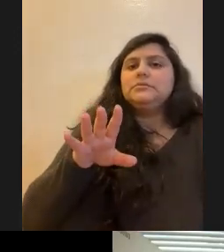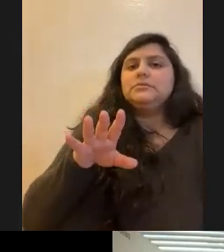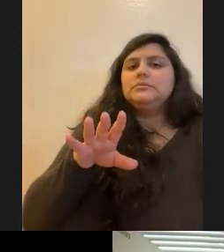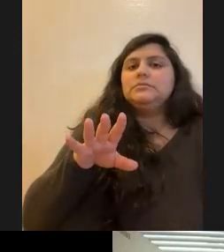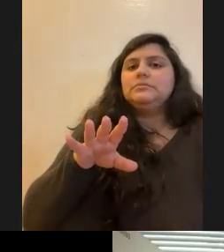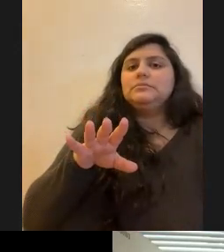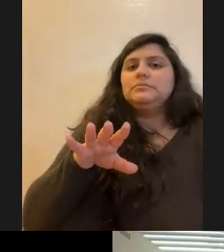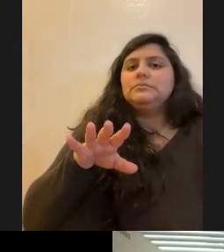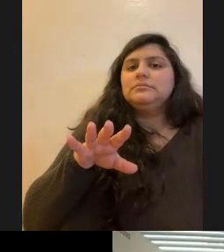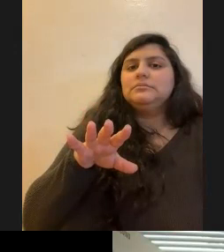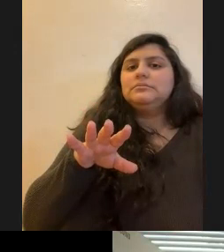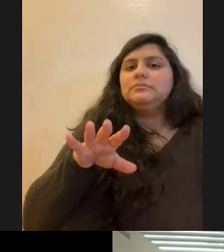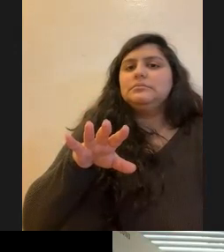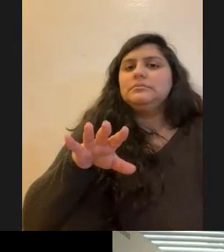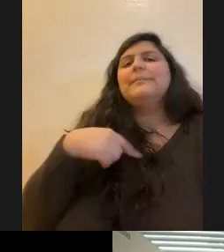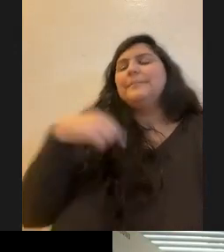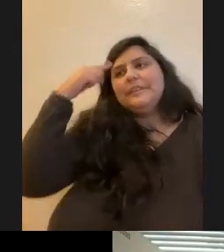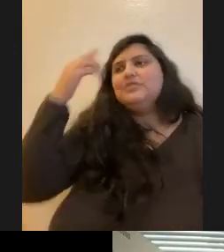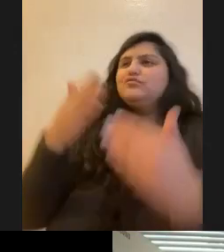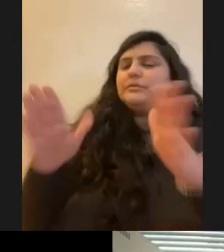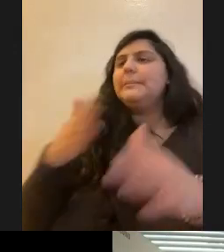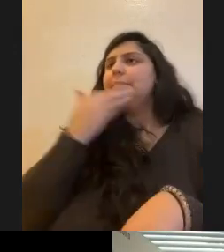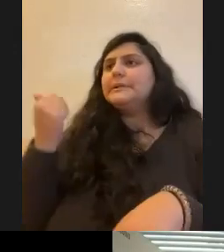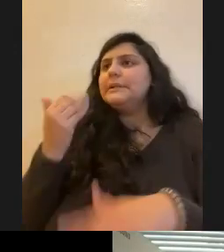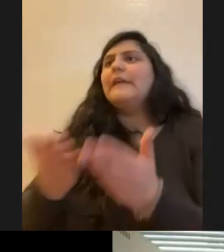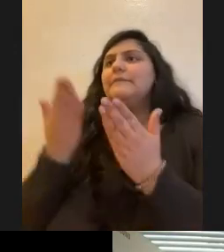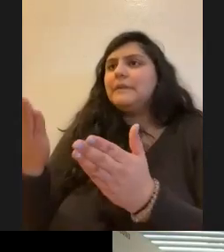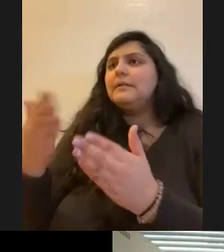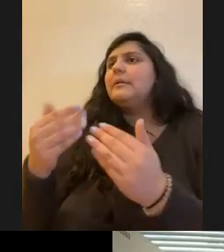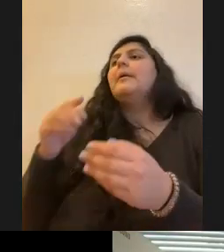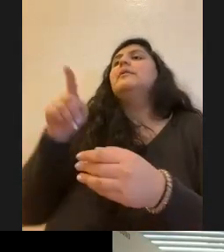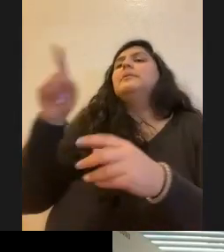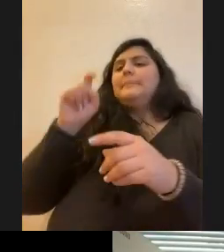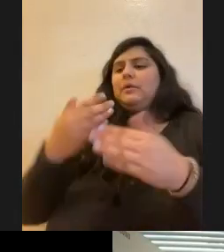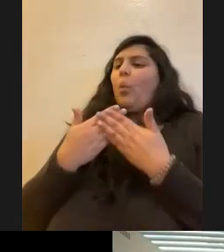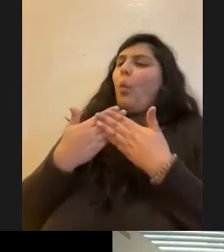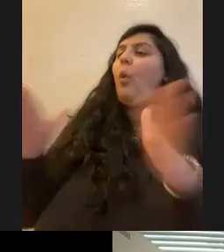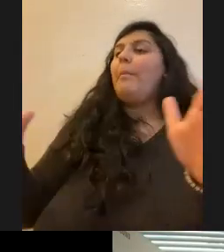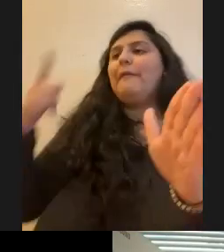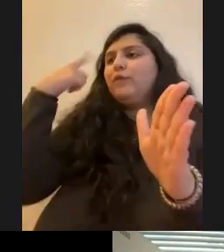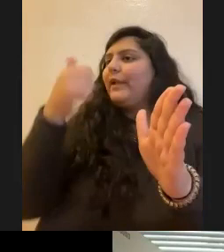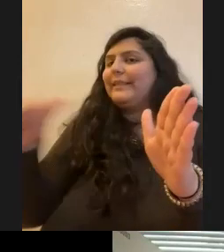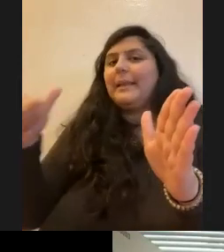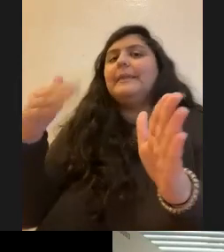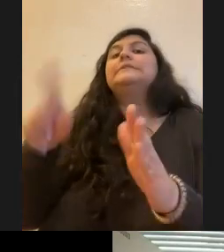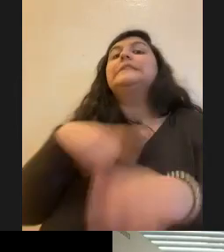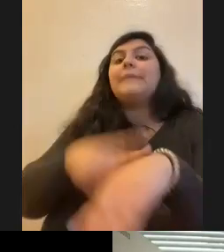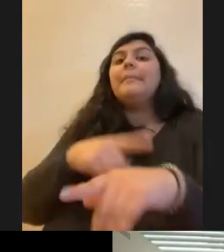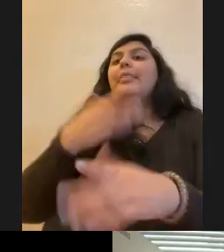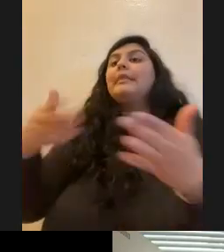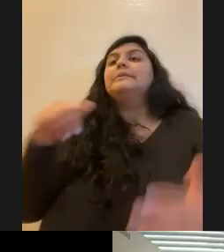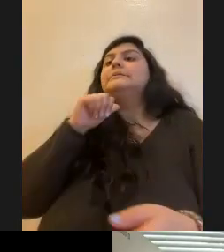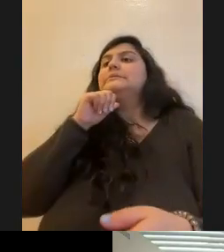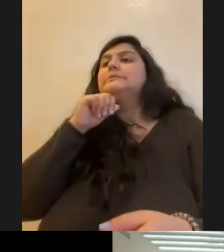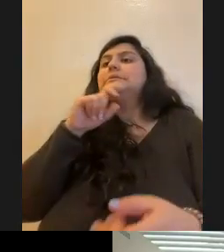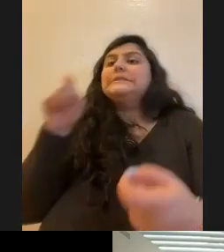Like you're I think in general, the best advice is to be open to anything, because a lot of things won't be exactly what you want. But you